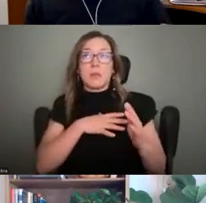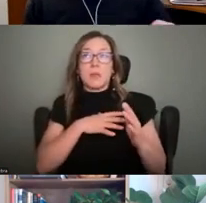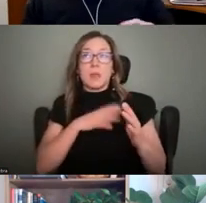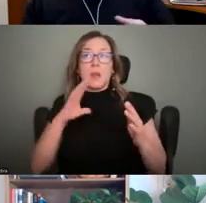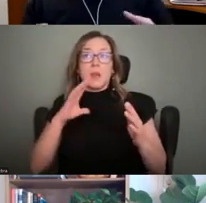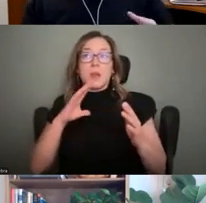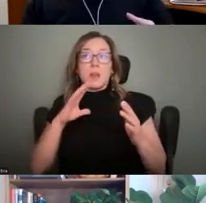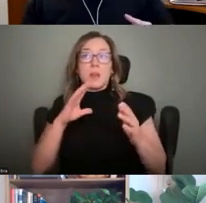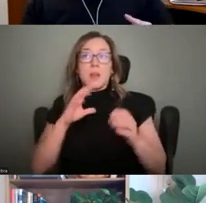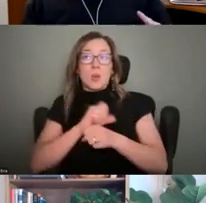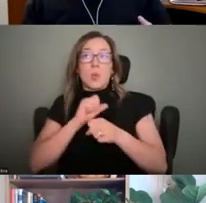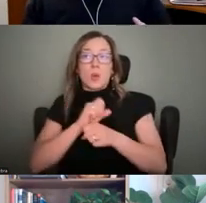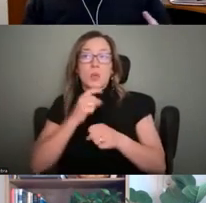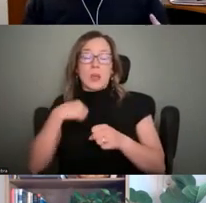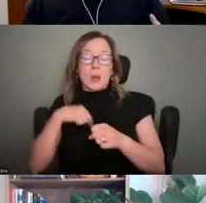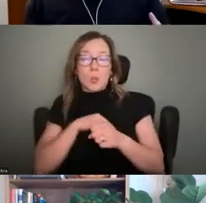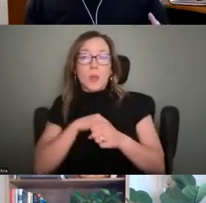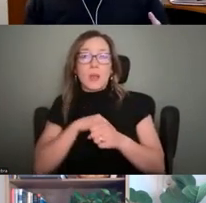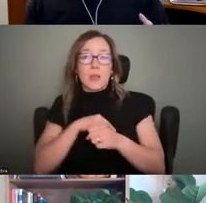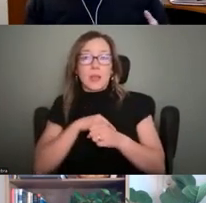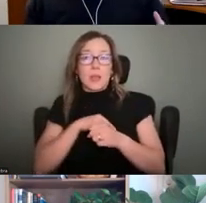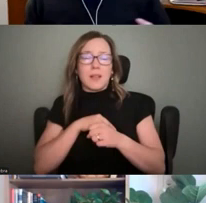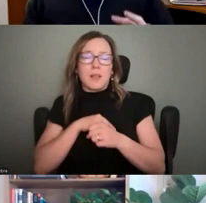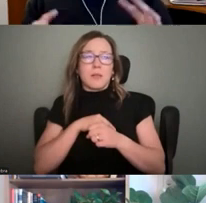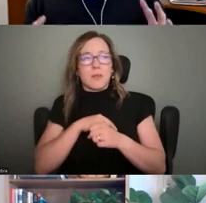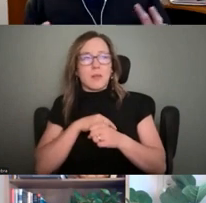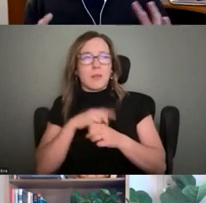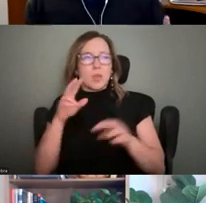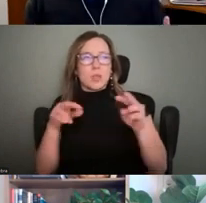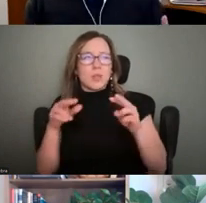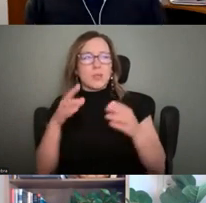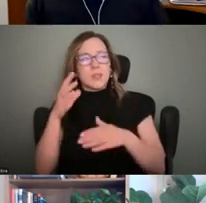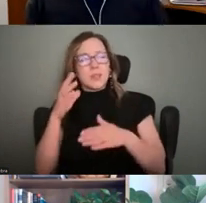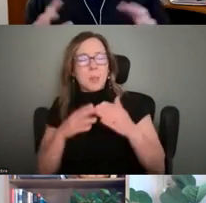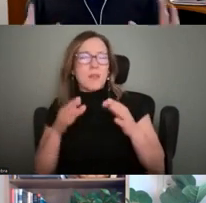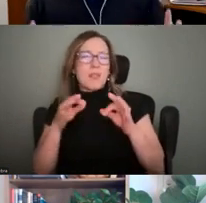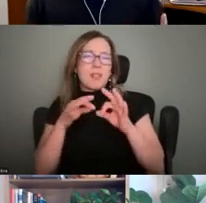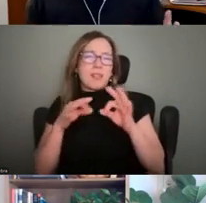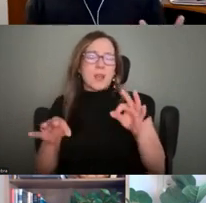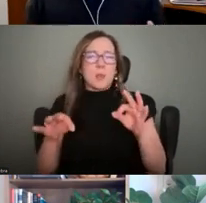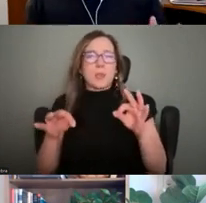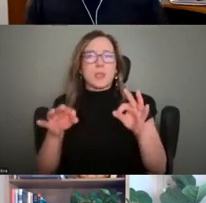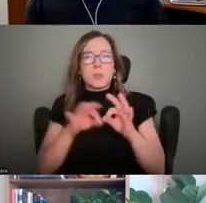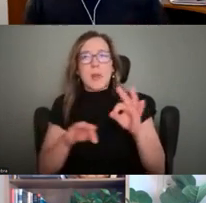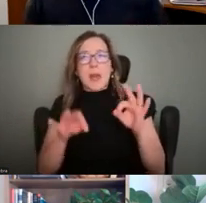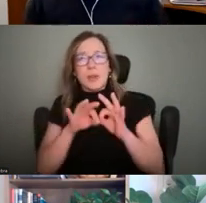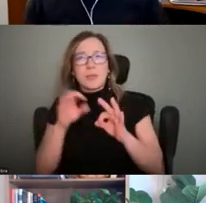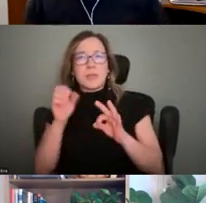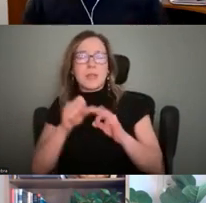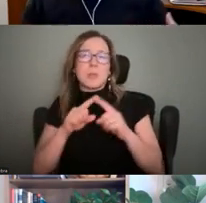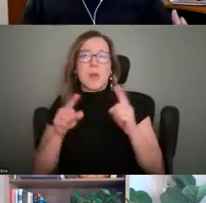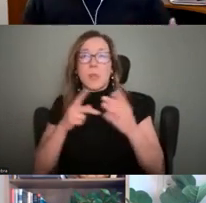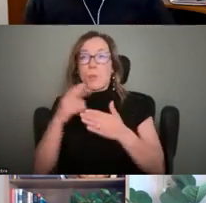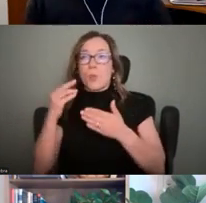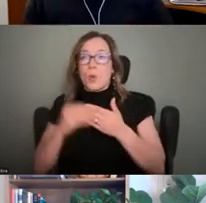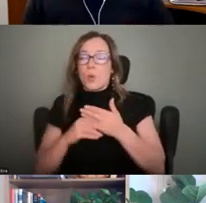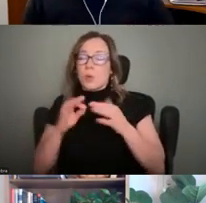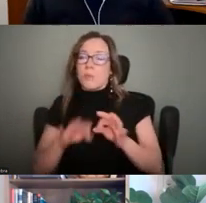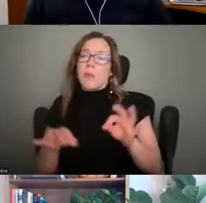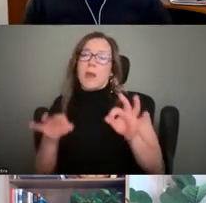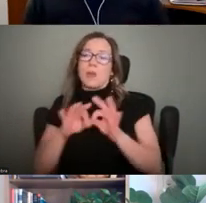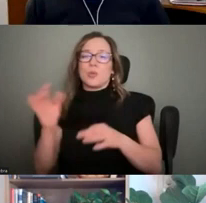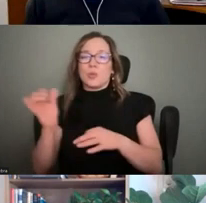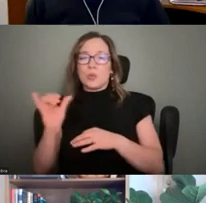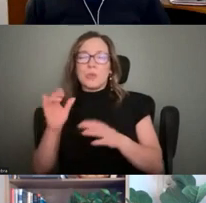at, some of it matters, some of the language matters, but also the programming matters as well. So in